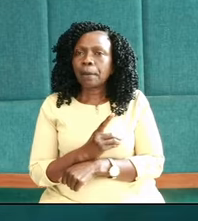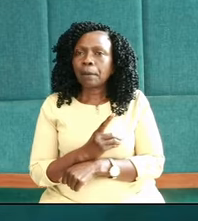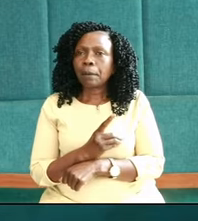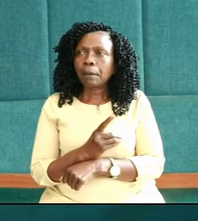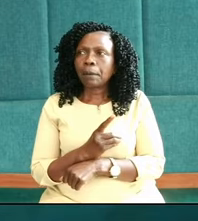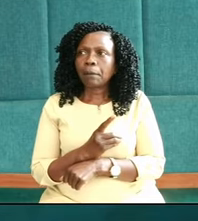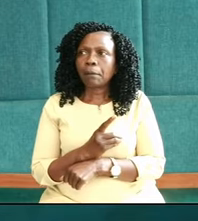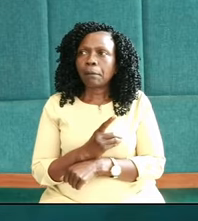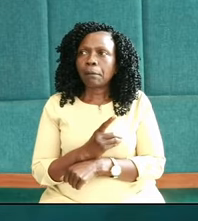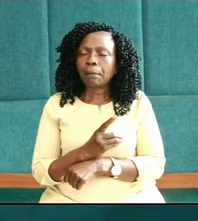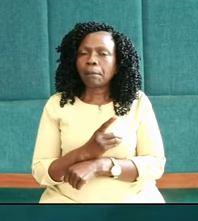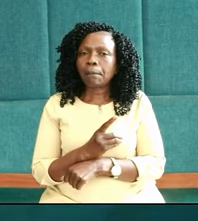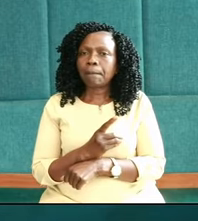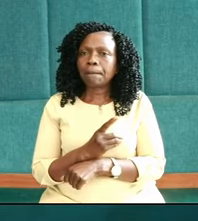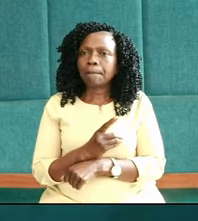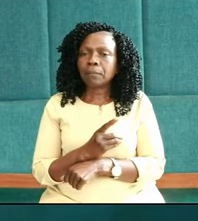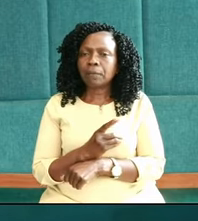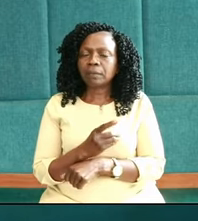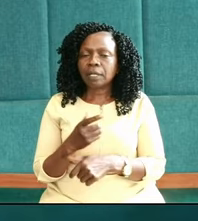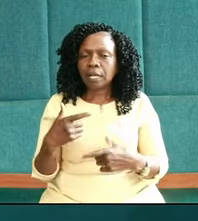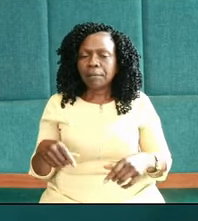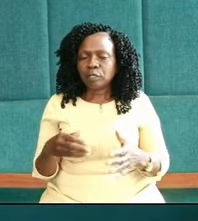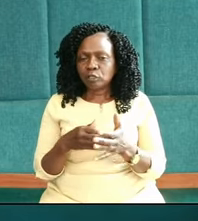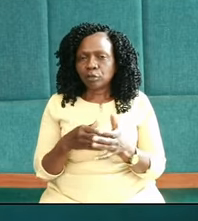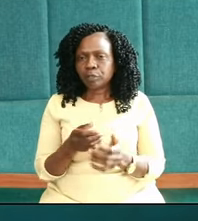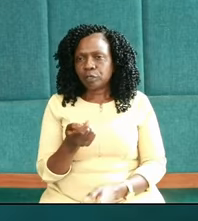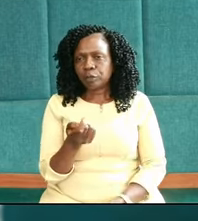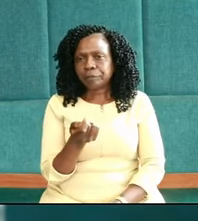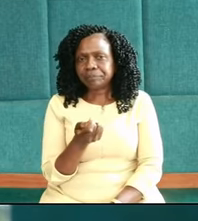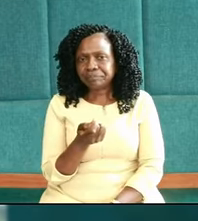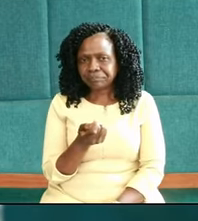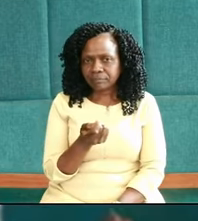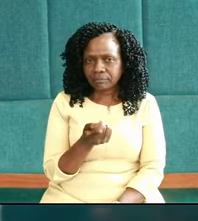Let me just top it there a little bit.